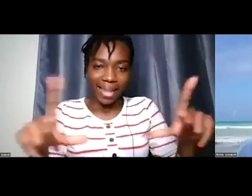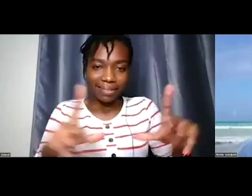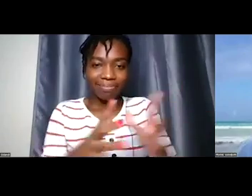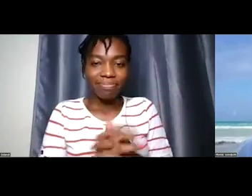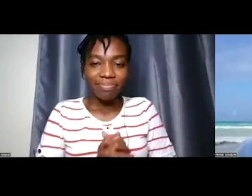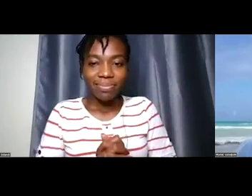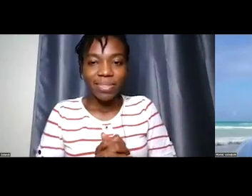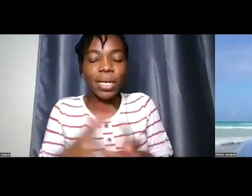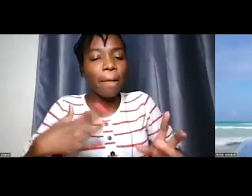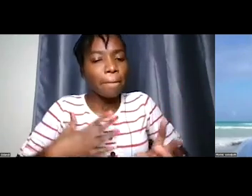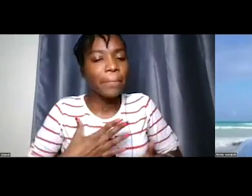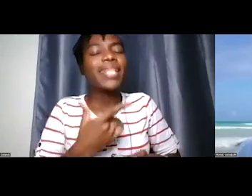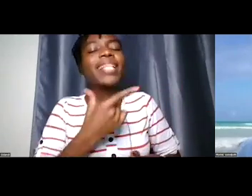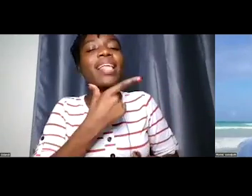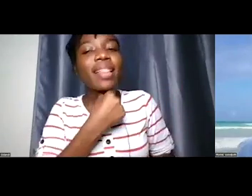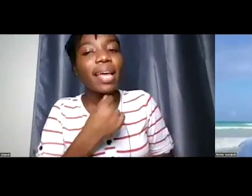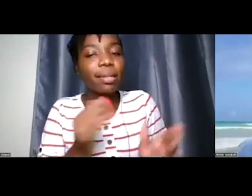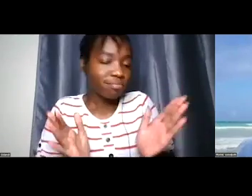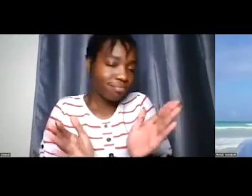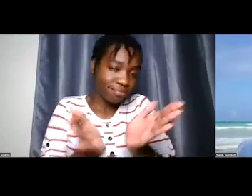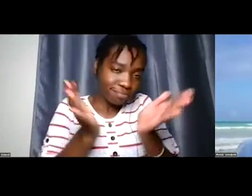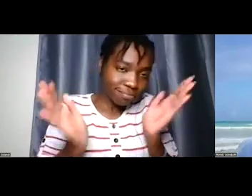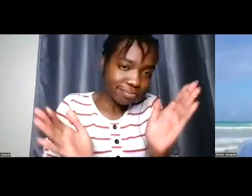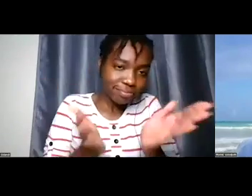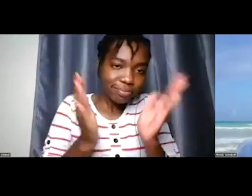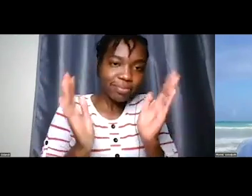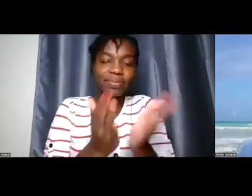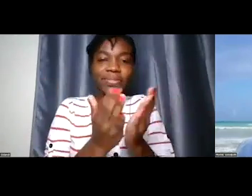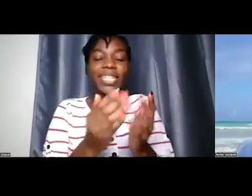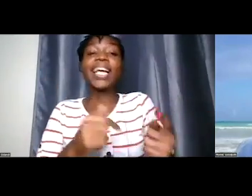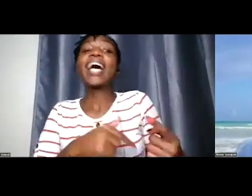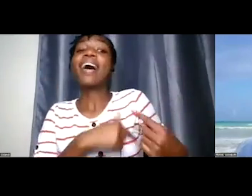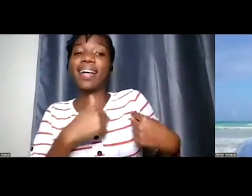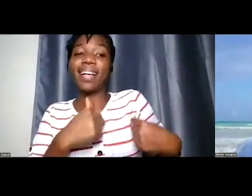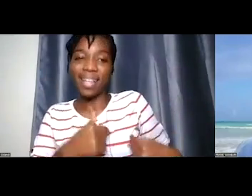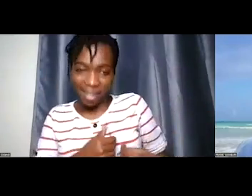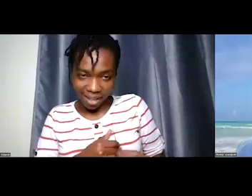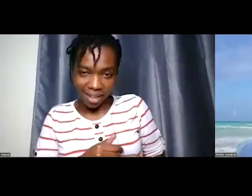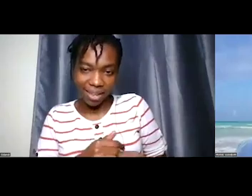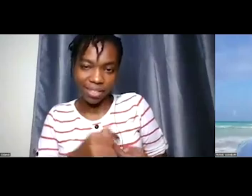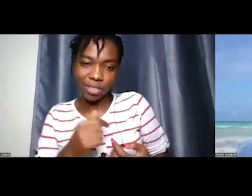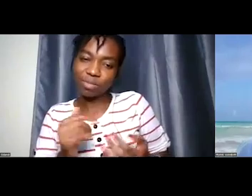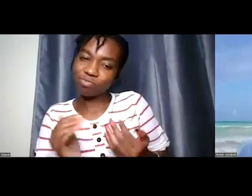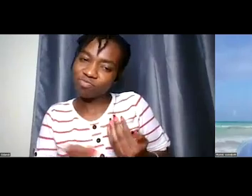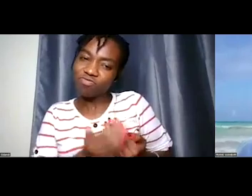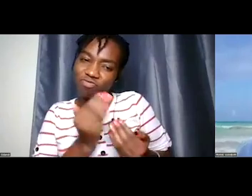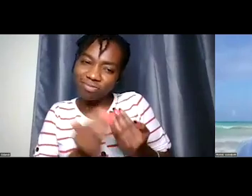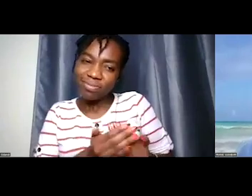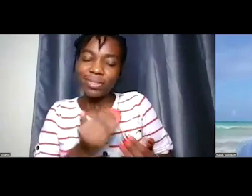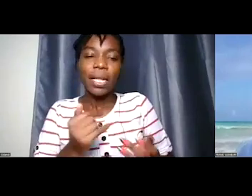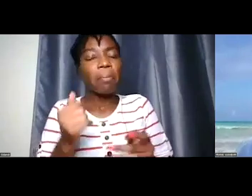would like to encourage you take heart, irrespective of yesterday's outcome.